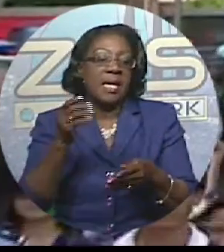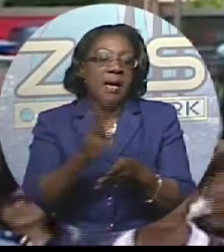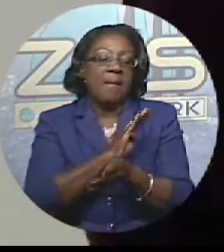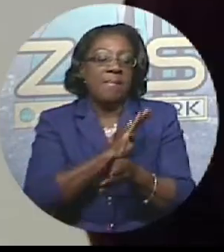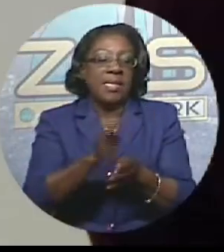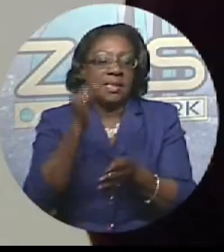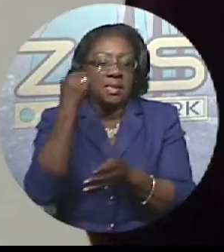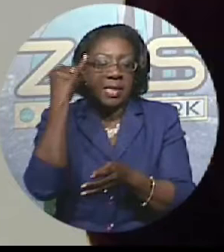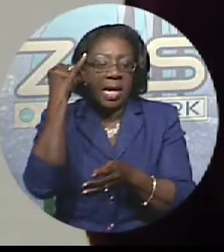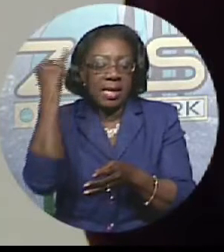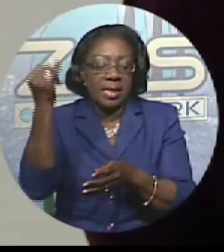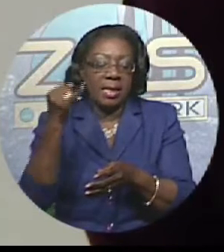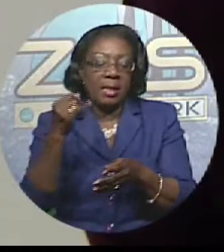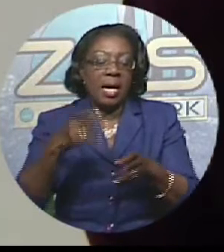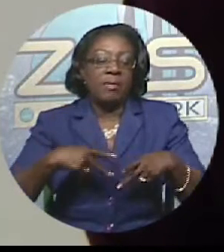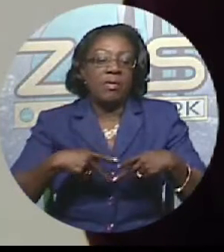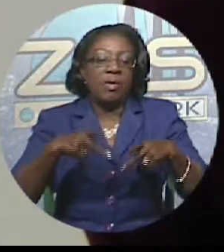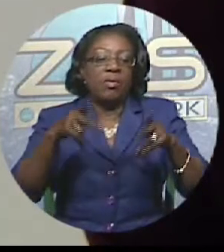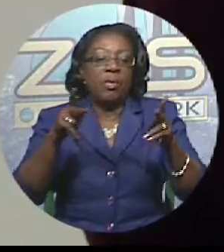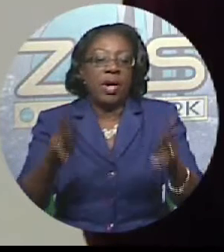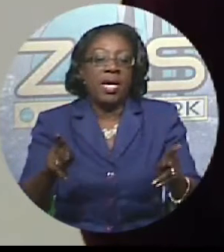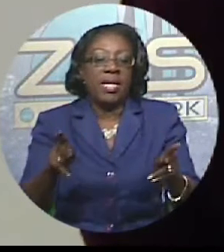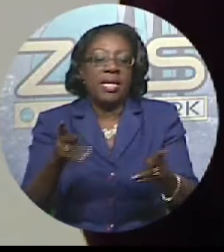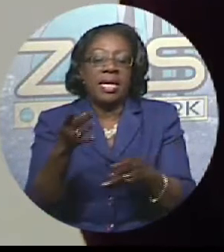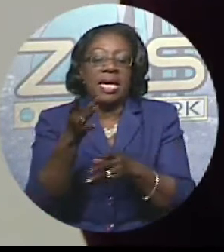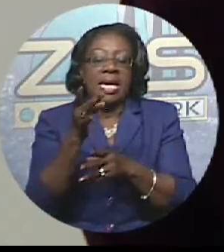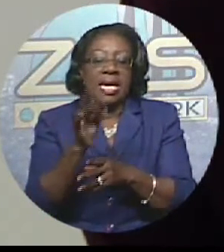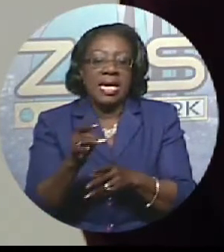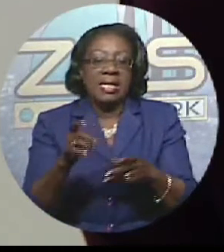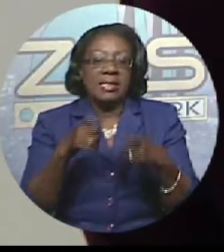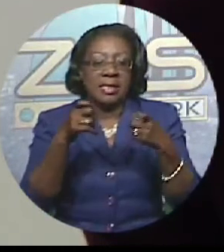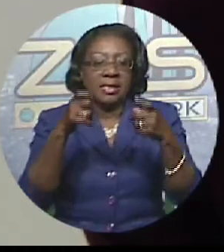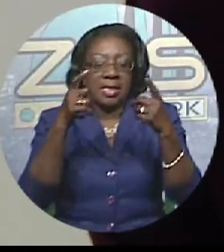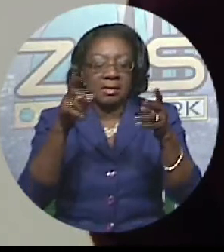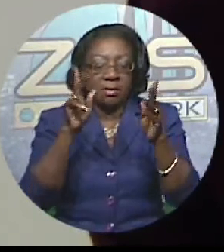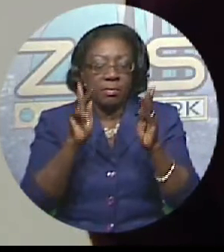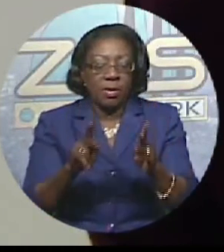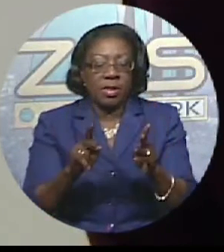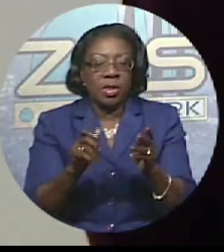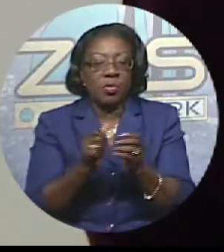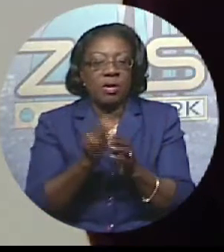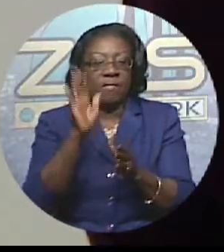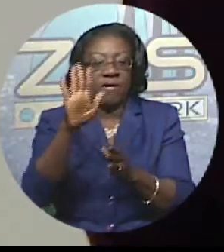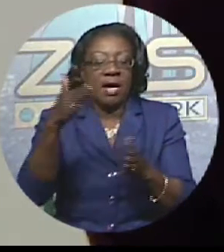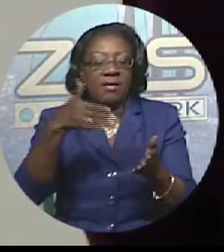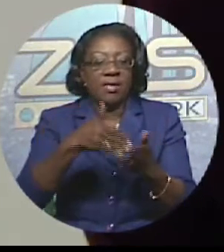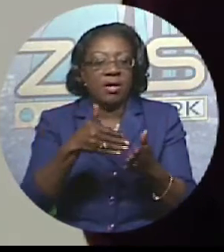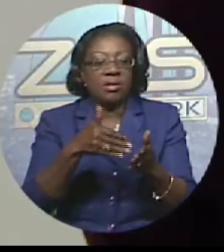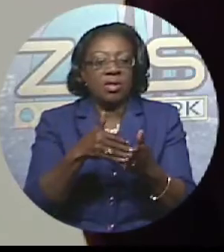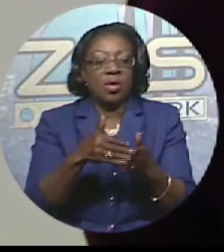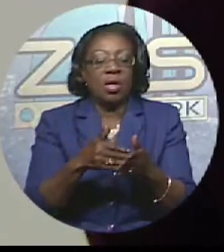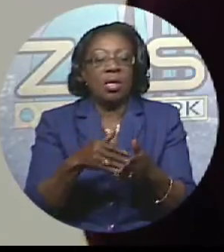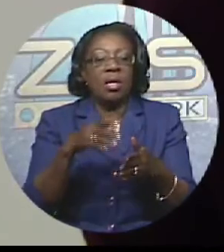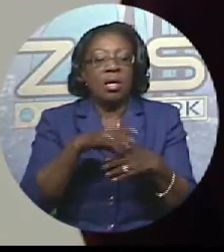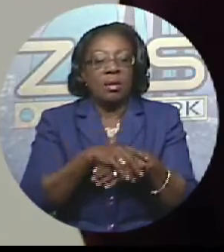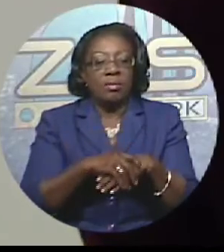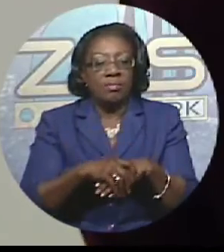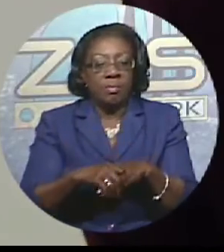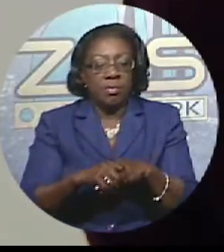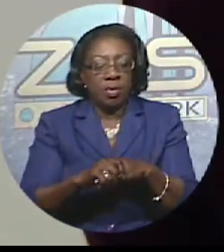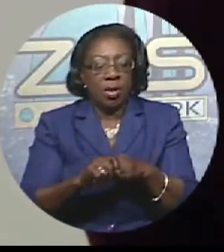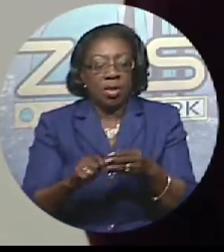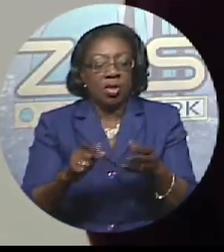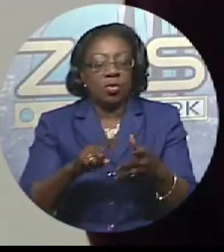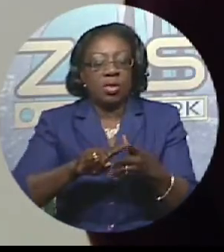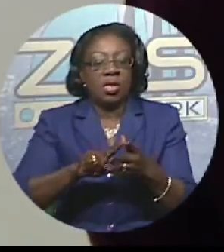also providing 8 successful applicants with a $5,000 grant to start